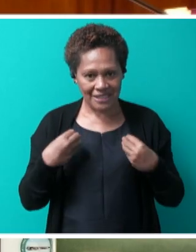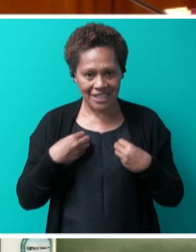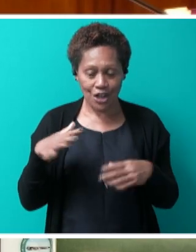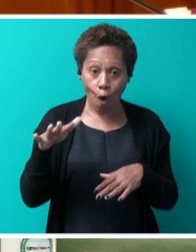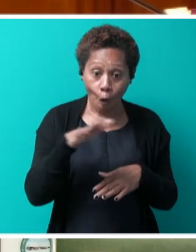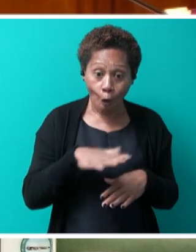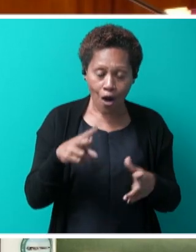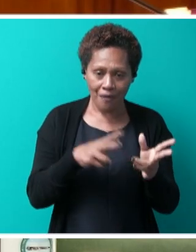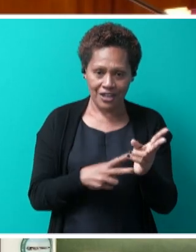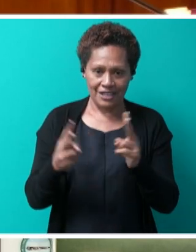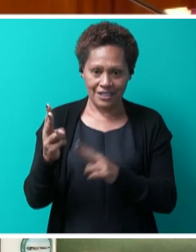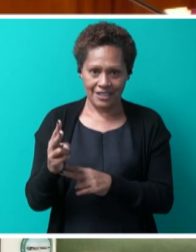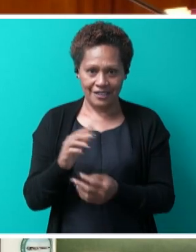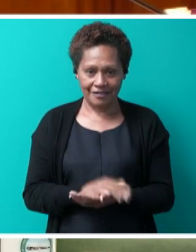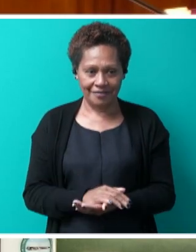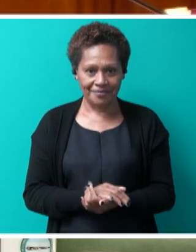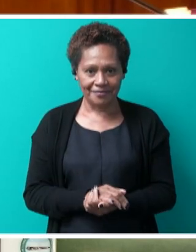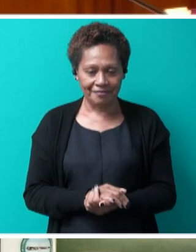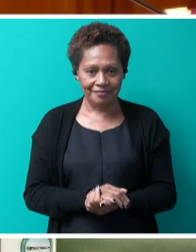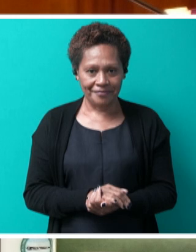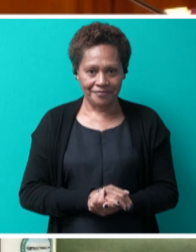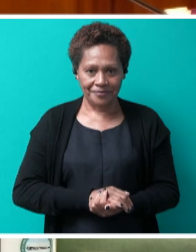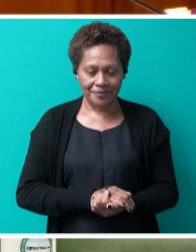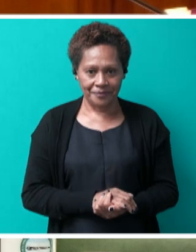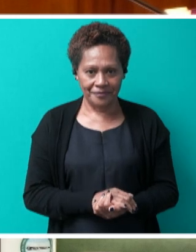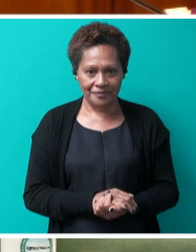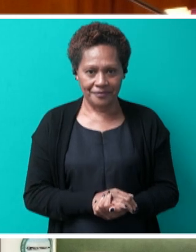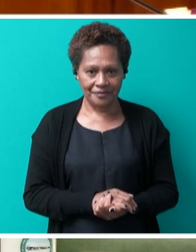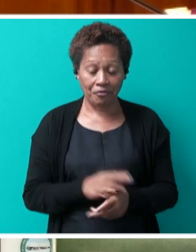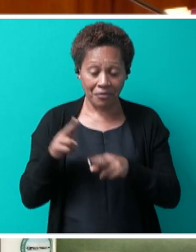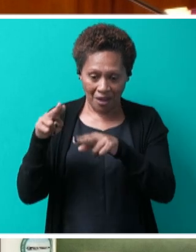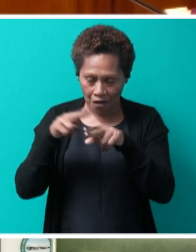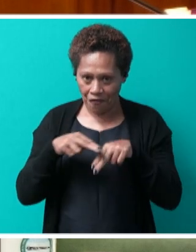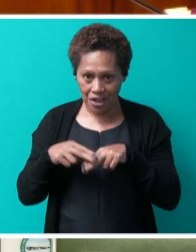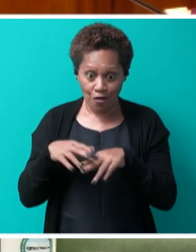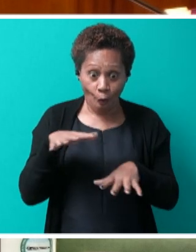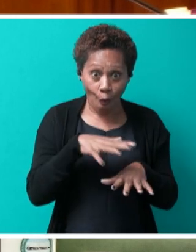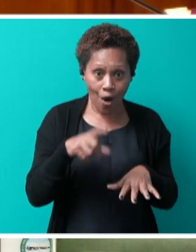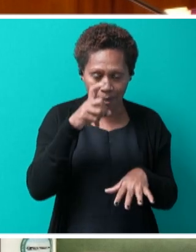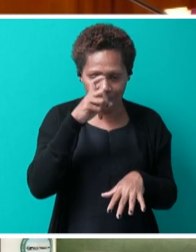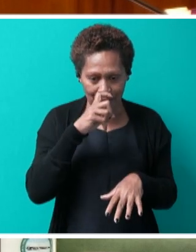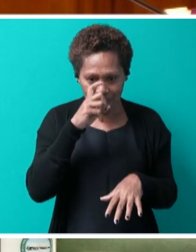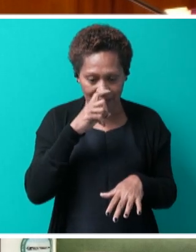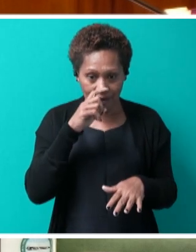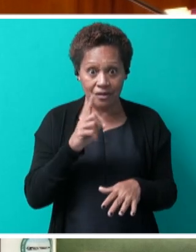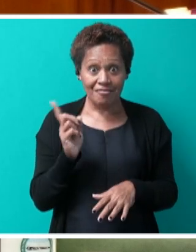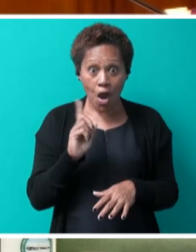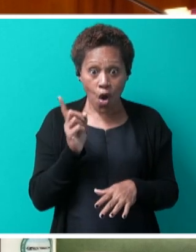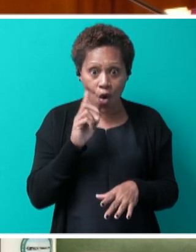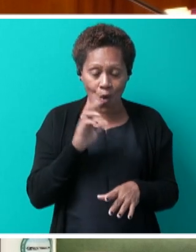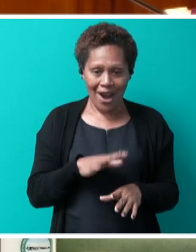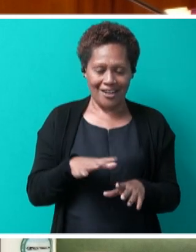ni na marama Deputy Speaker. Kobiti kena umutamata ngandreba na be ngarabi siro. Me bakaya